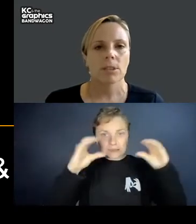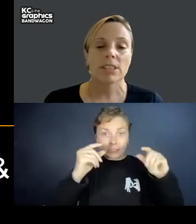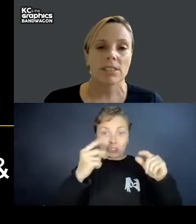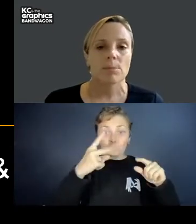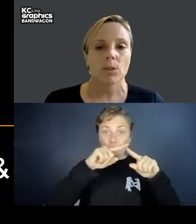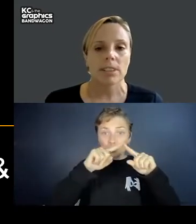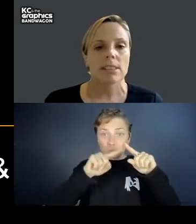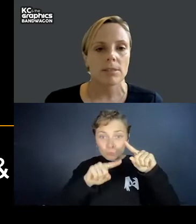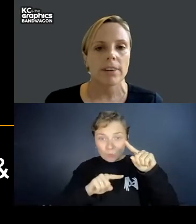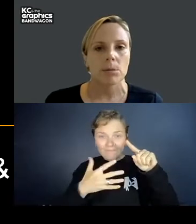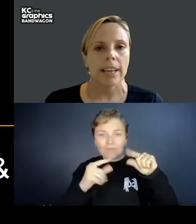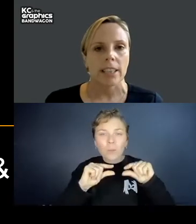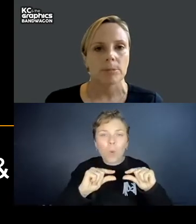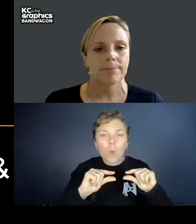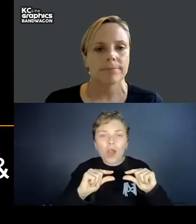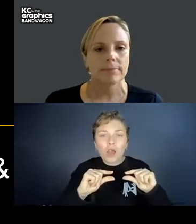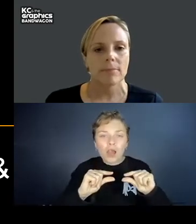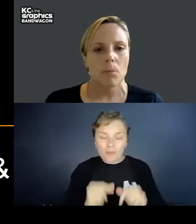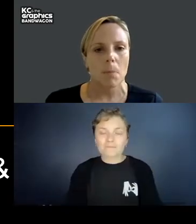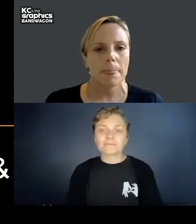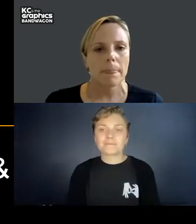5, which is the smallest available heading.